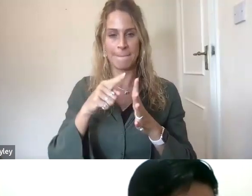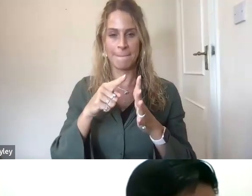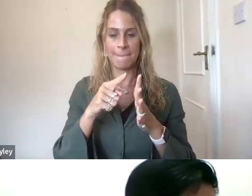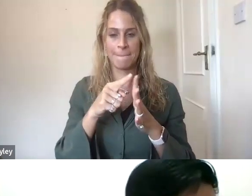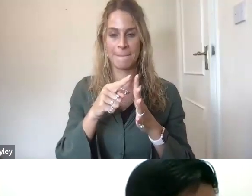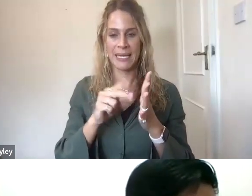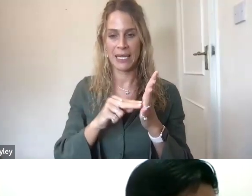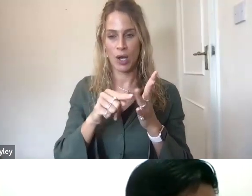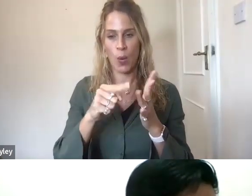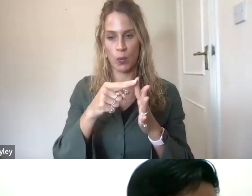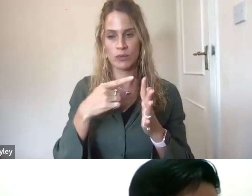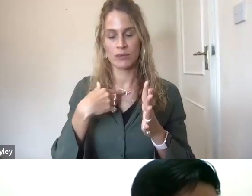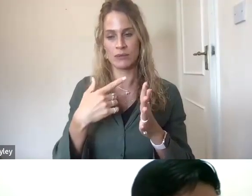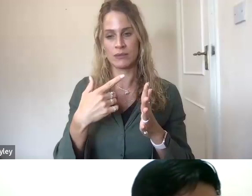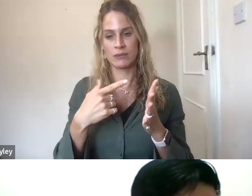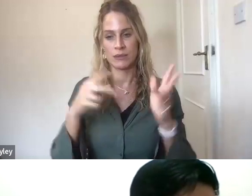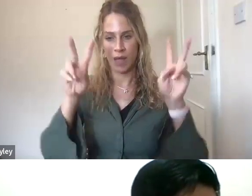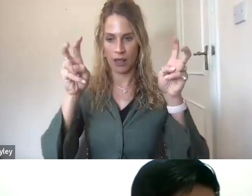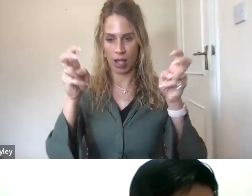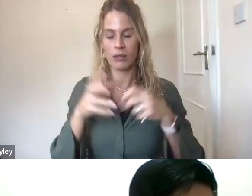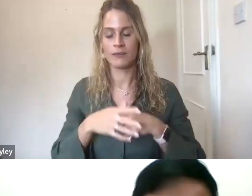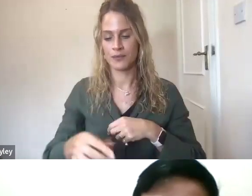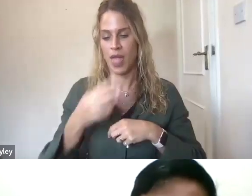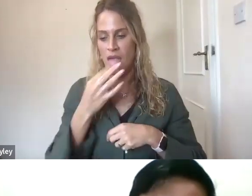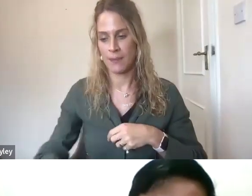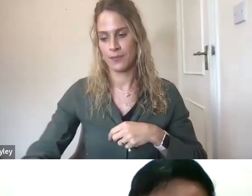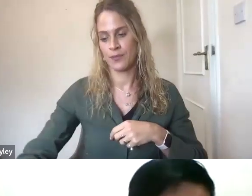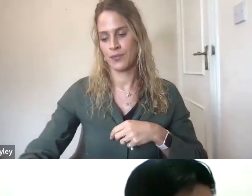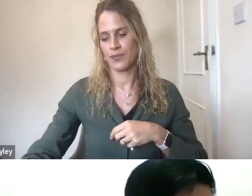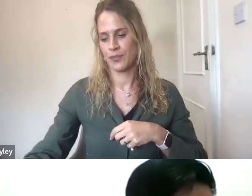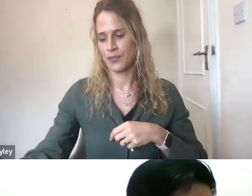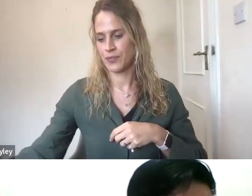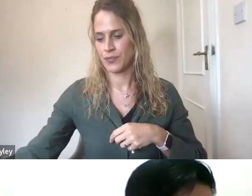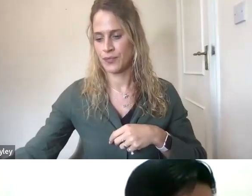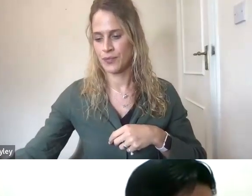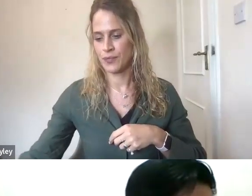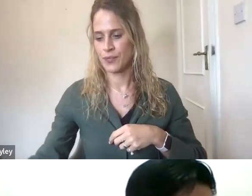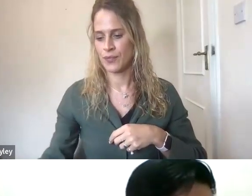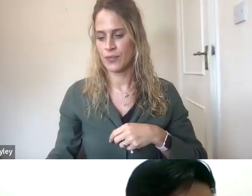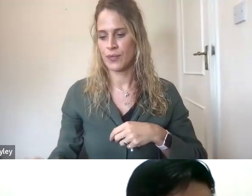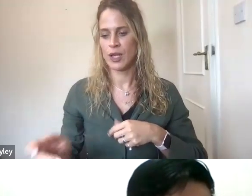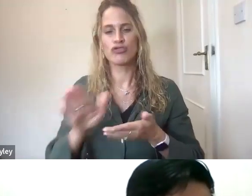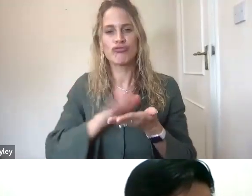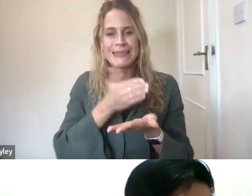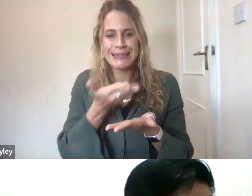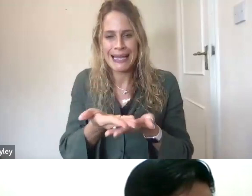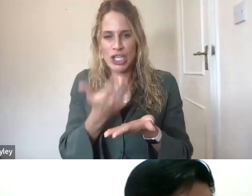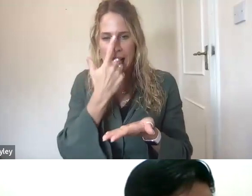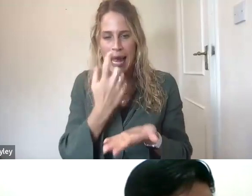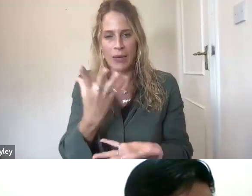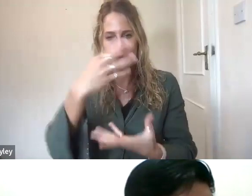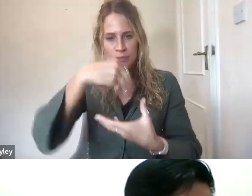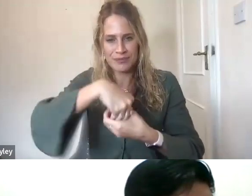me and Dolis discussed it, the translation can't quite encapsulate